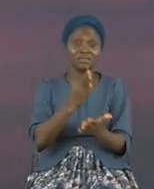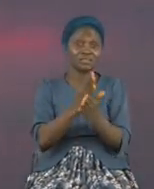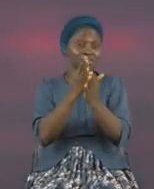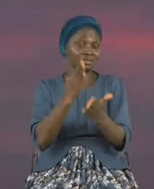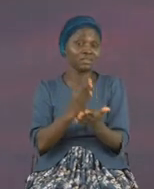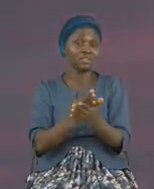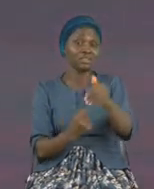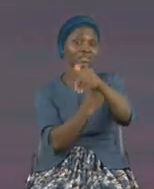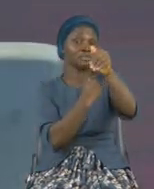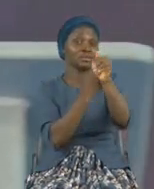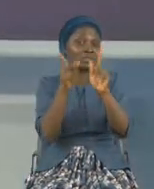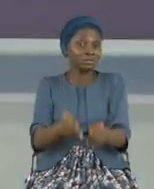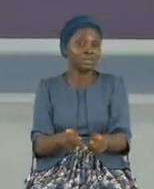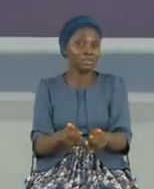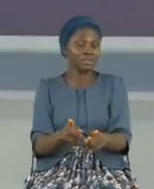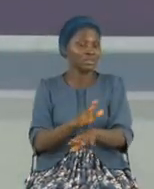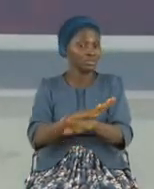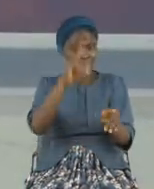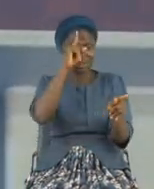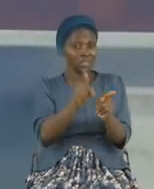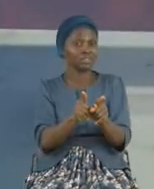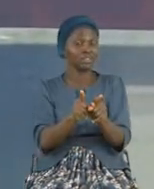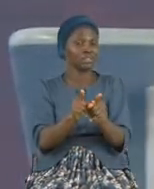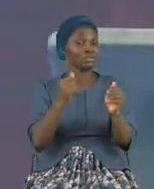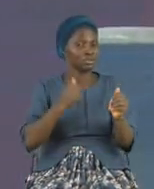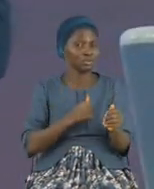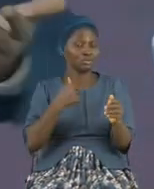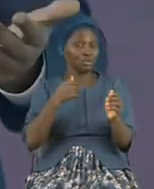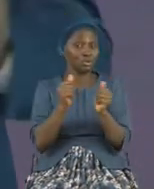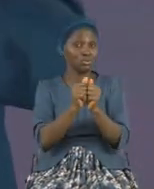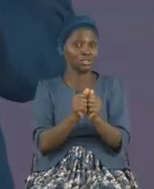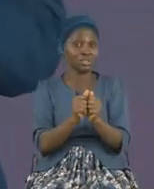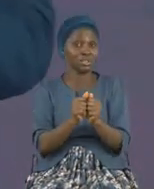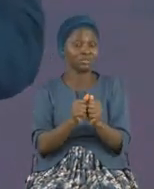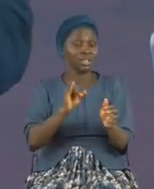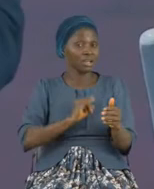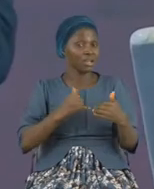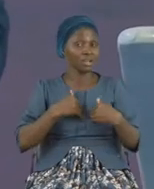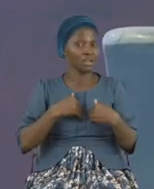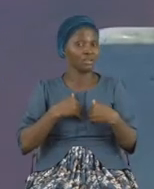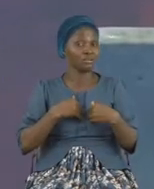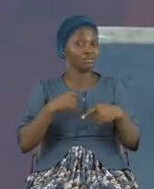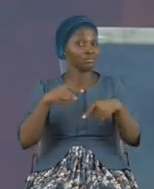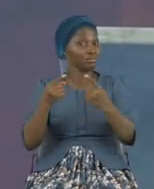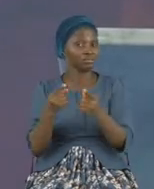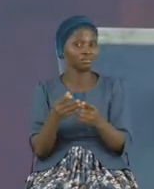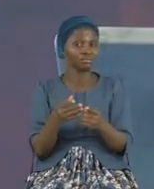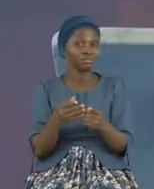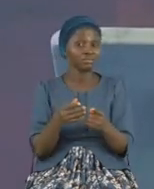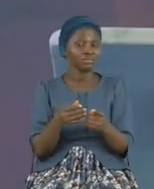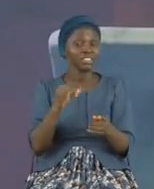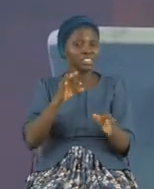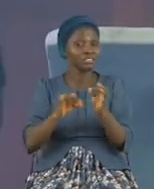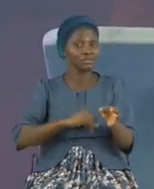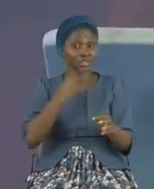something that rich man and business tycoon, if I say something he does not agree with,